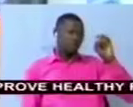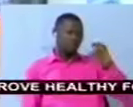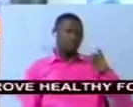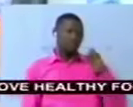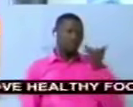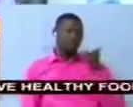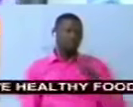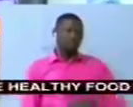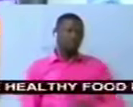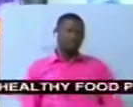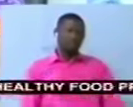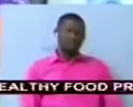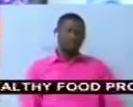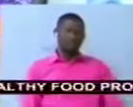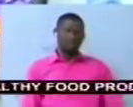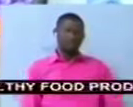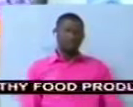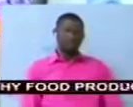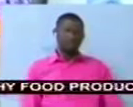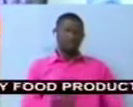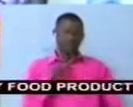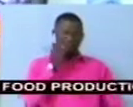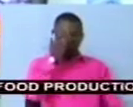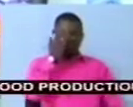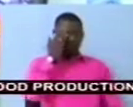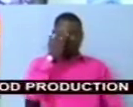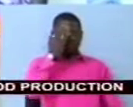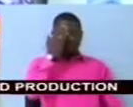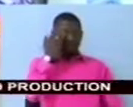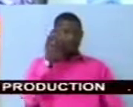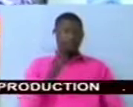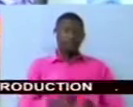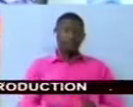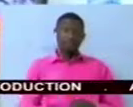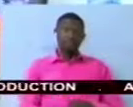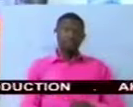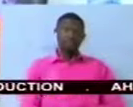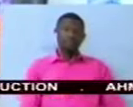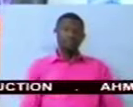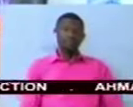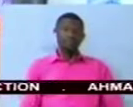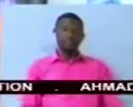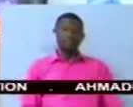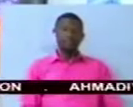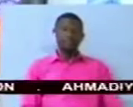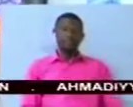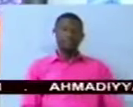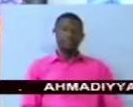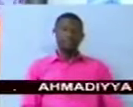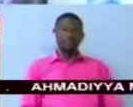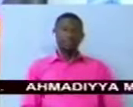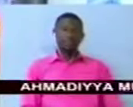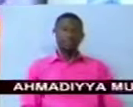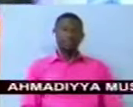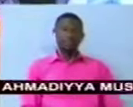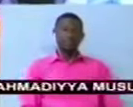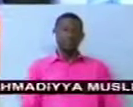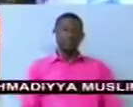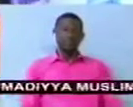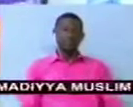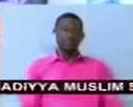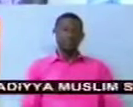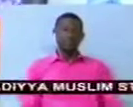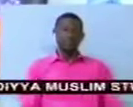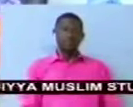mom laaj na len sax fofu ne len comme drug case la. Ana drug bi.